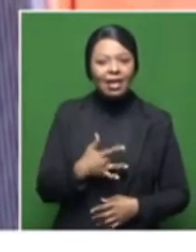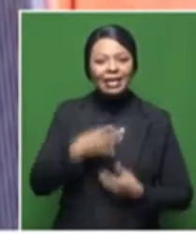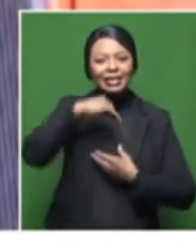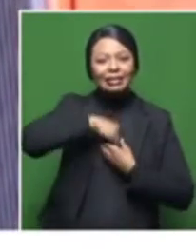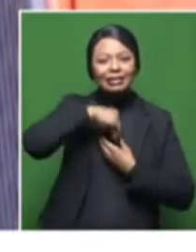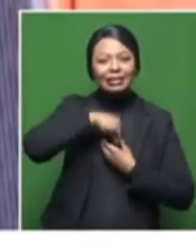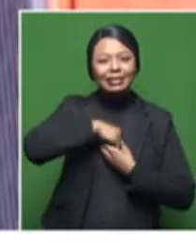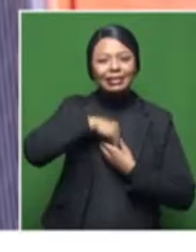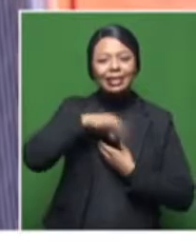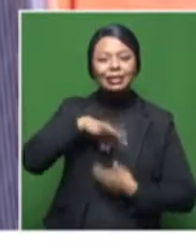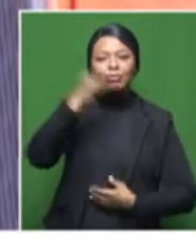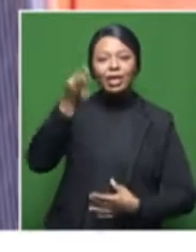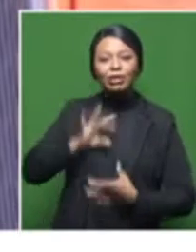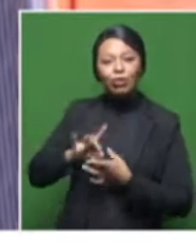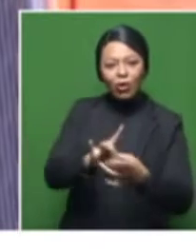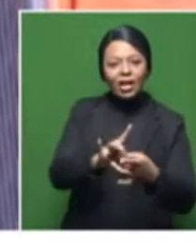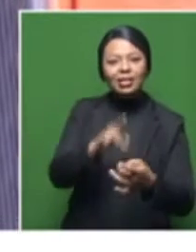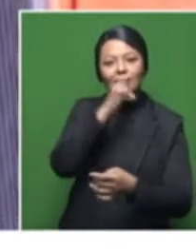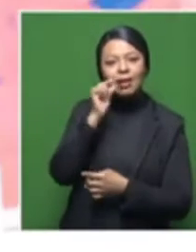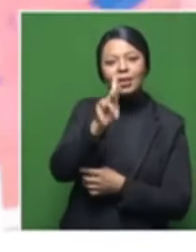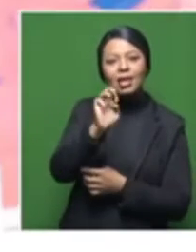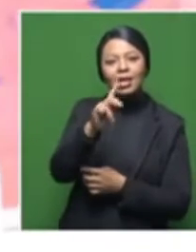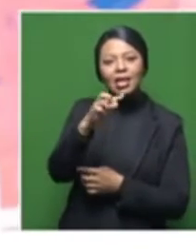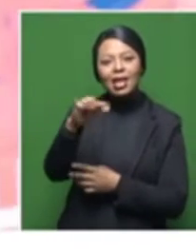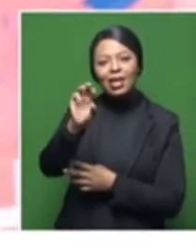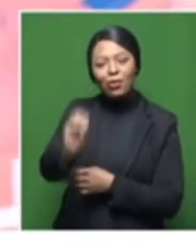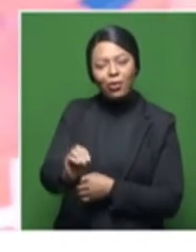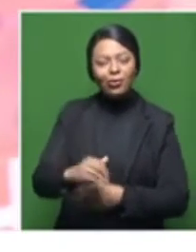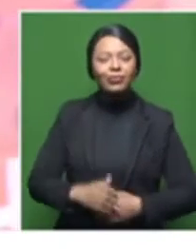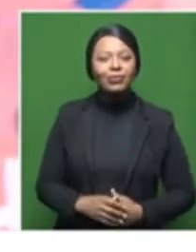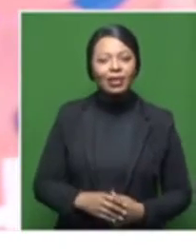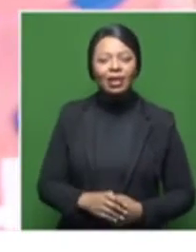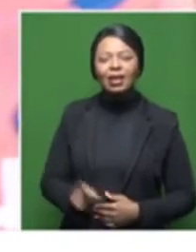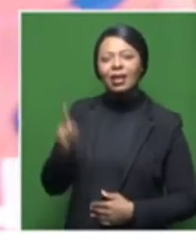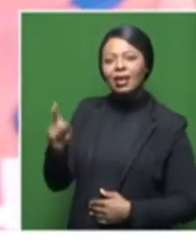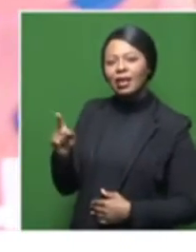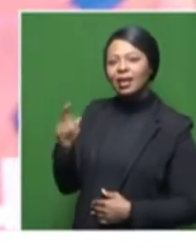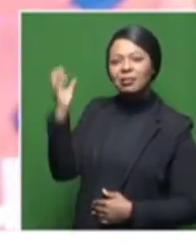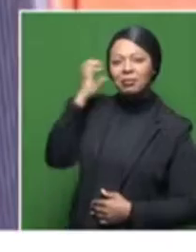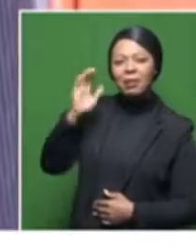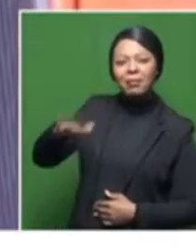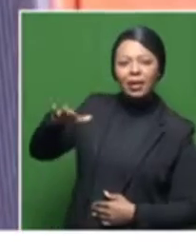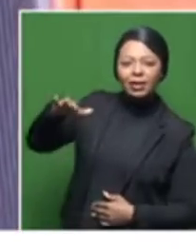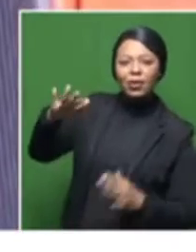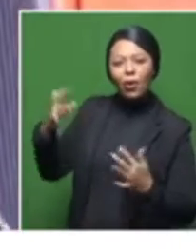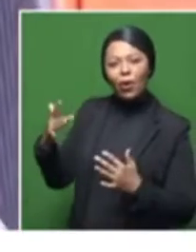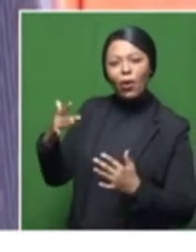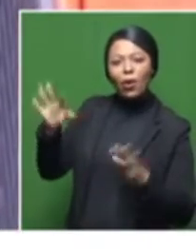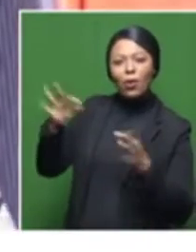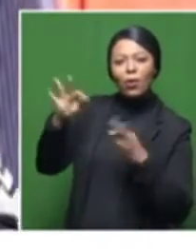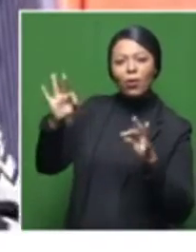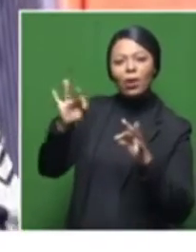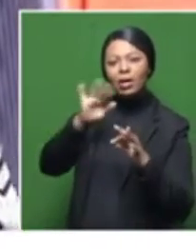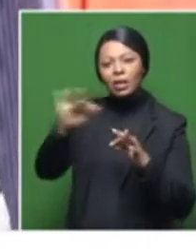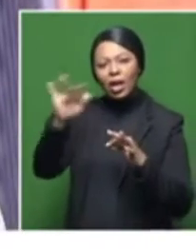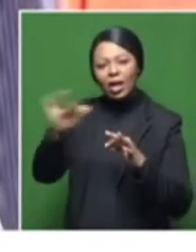being will definitely connect. Got you. So what comes first, the beat or the lyrics? It's the melody. So in the nighttime, usually